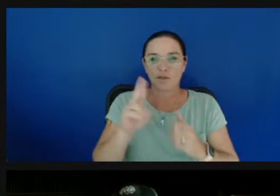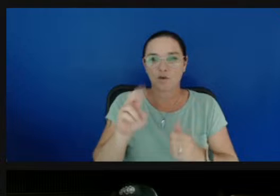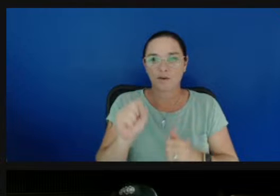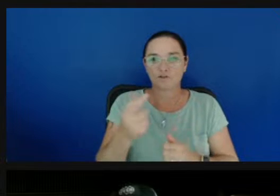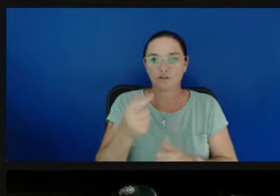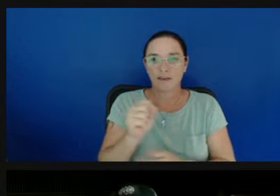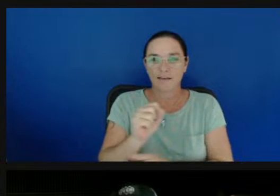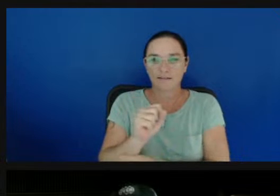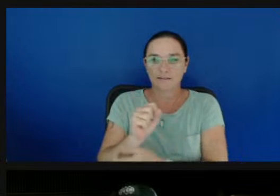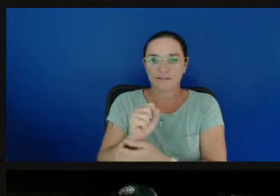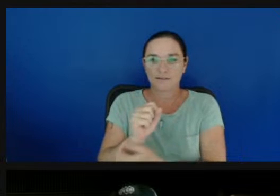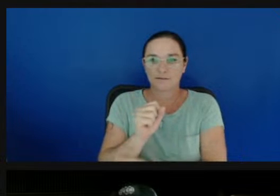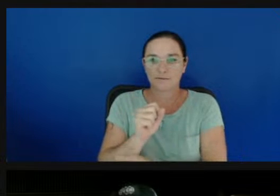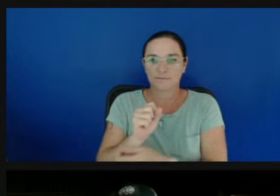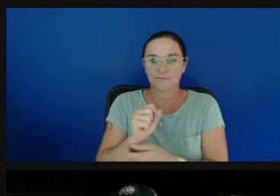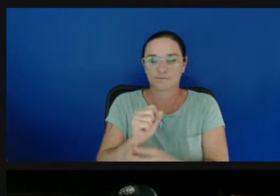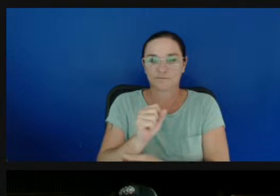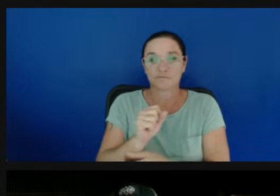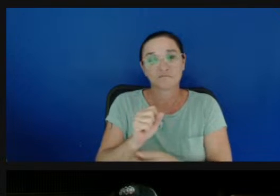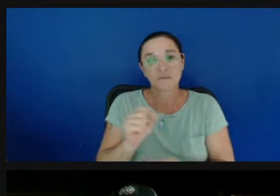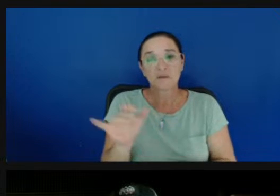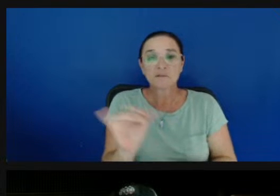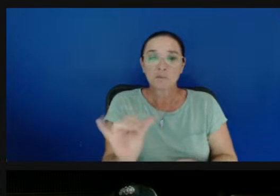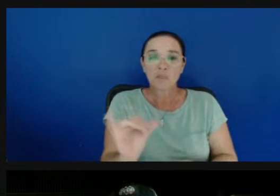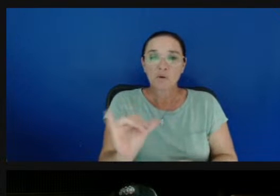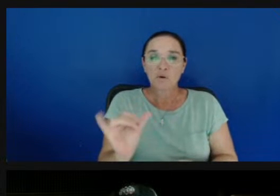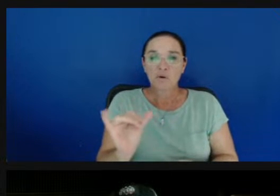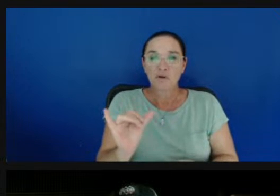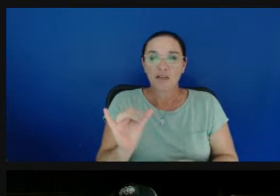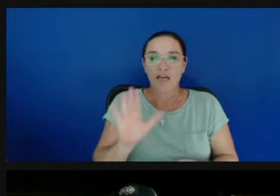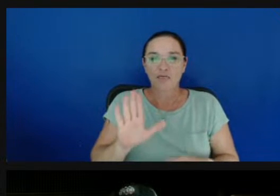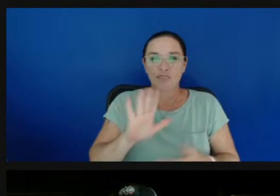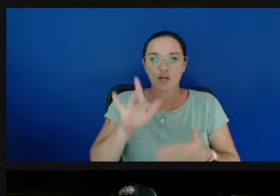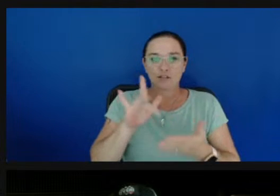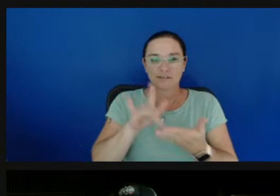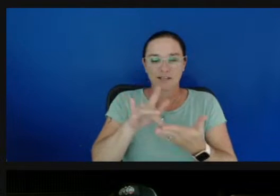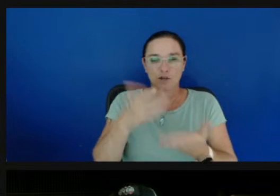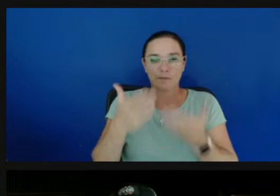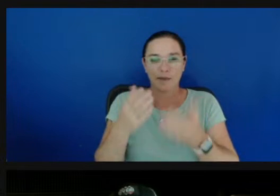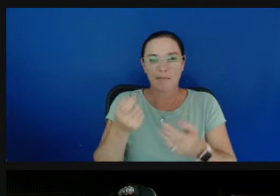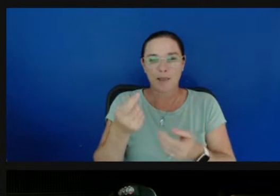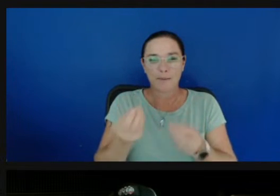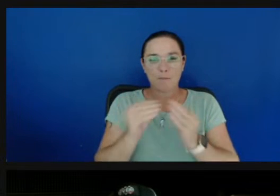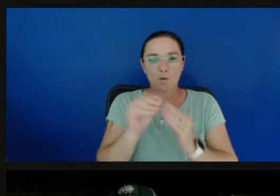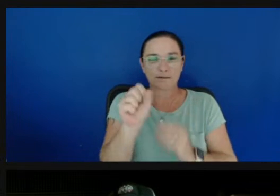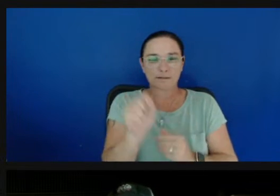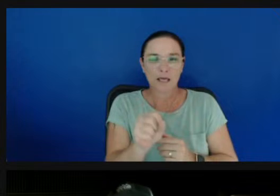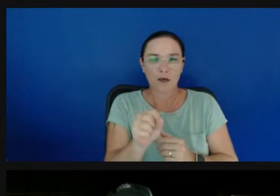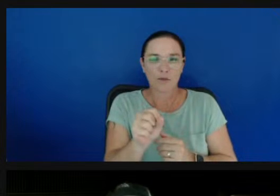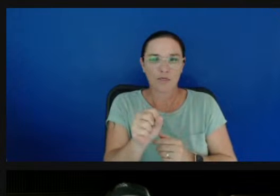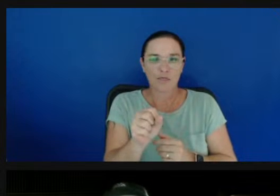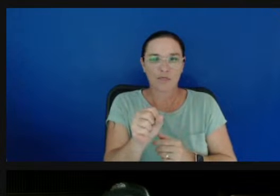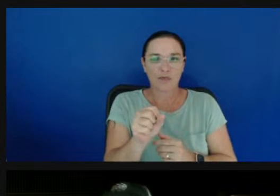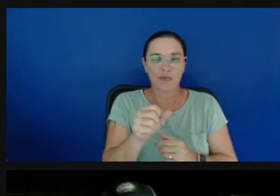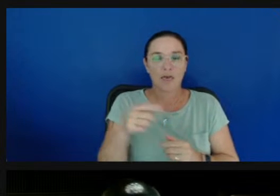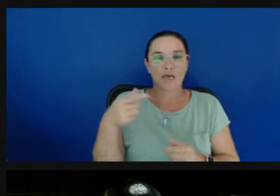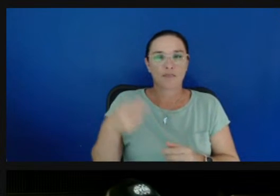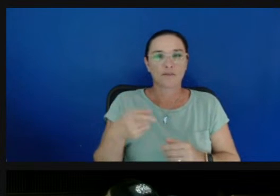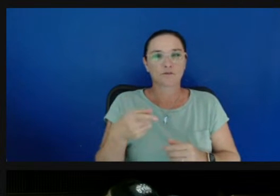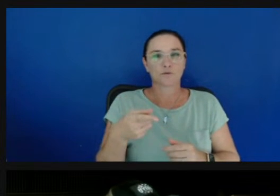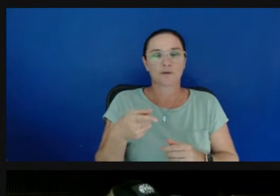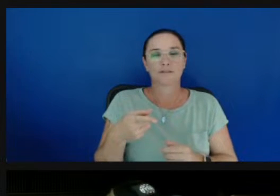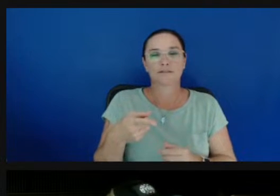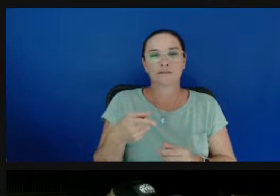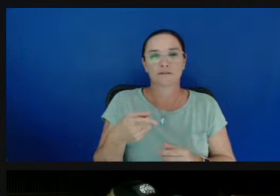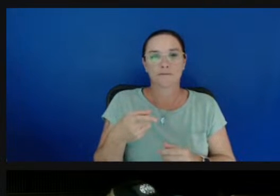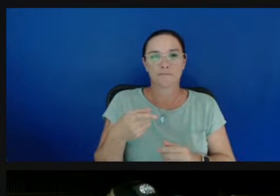week, which is pretty similar. Their center might be slightly further south here, but this was a